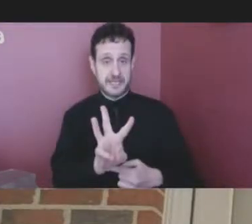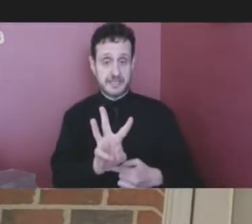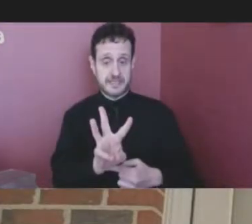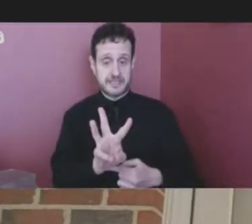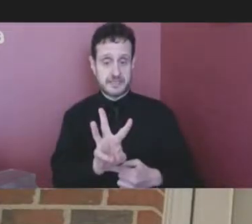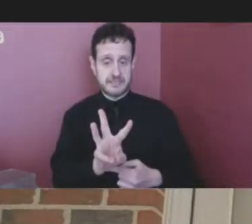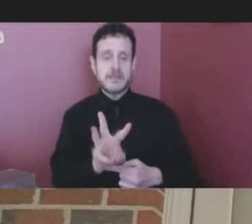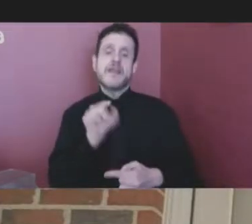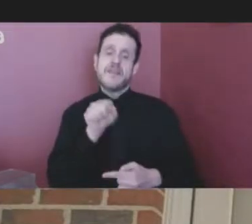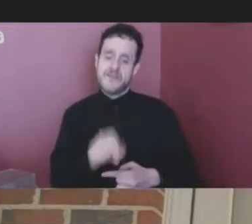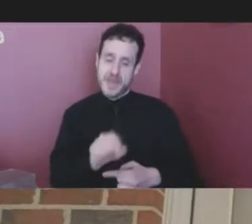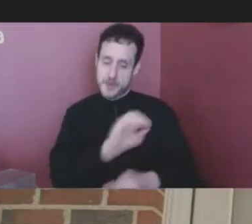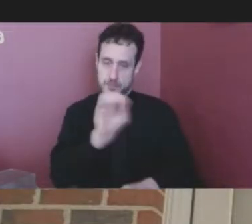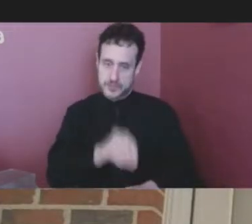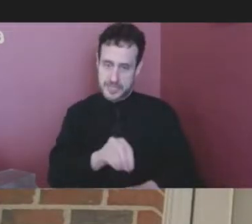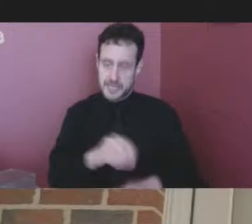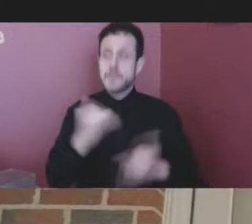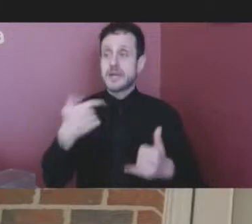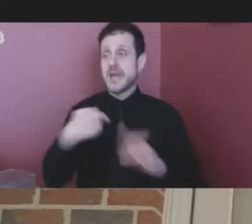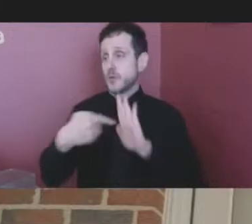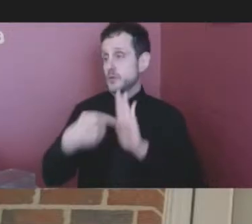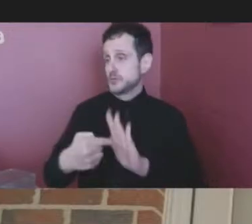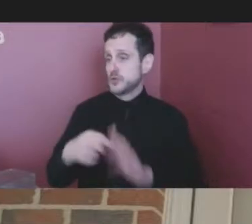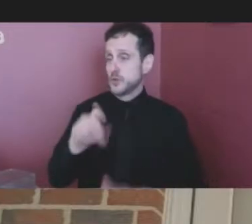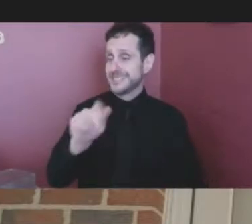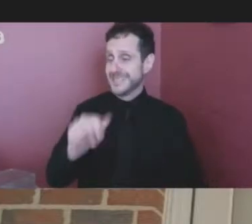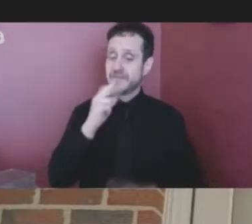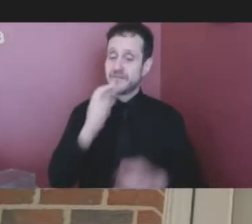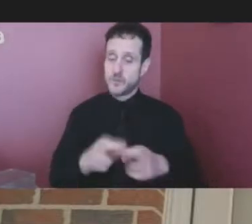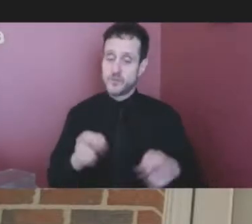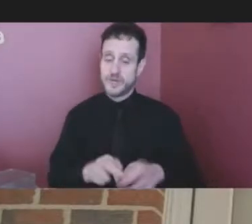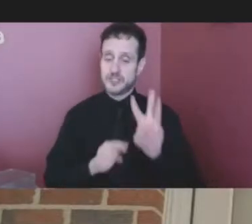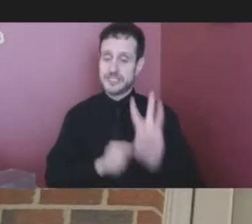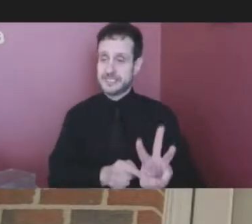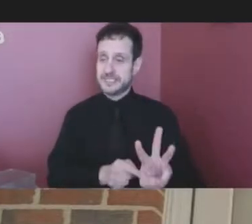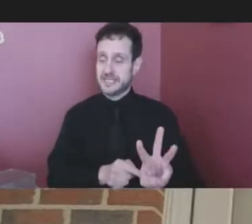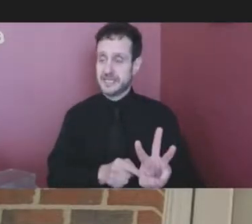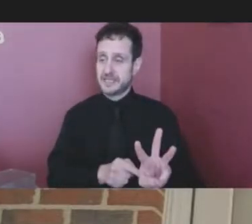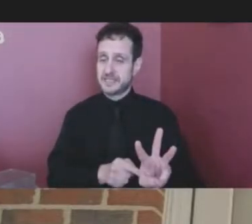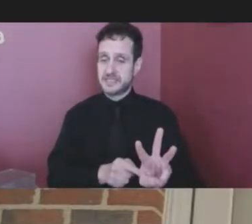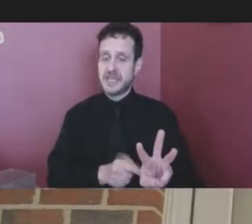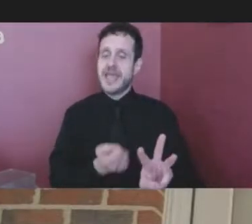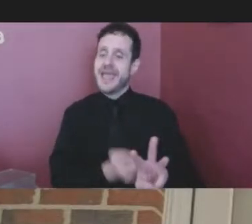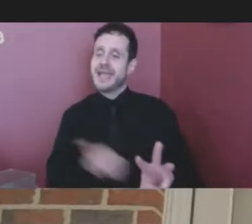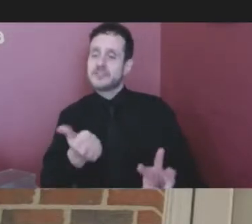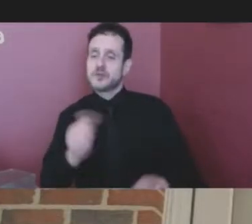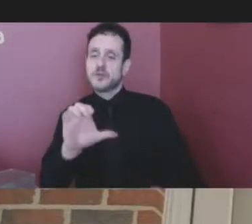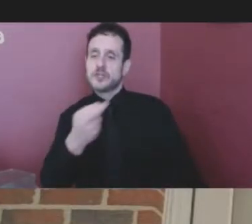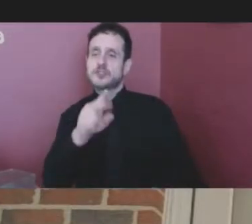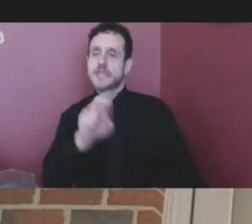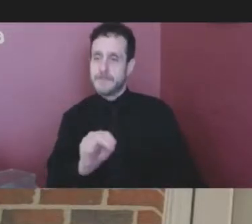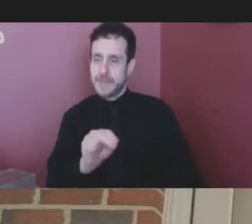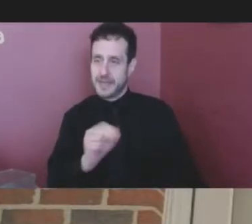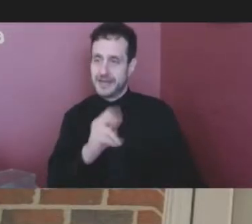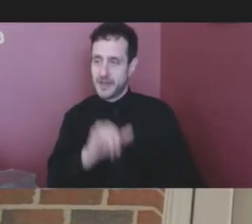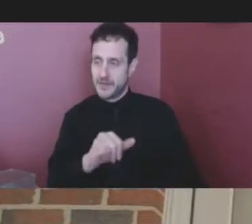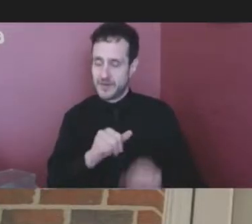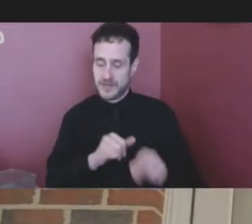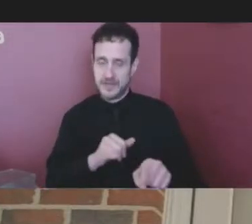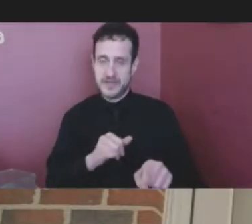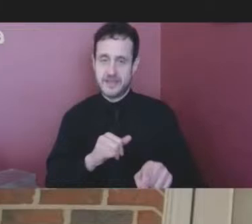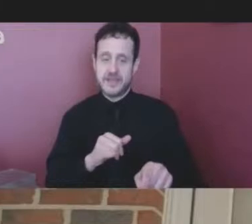now presenting data for Region 6 without Champaign County's numbers.